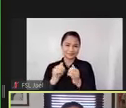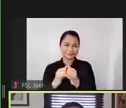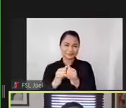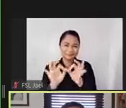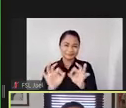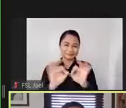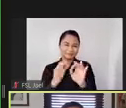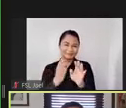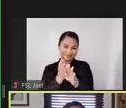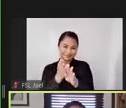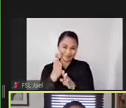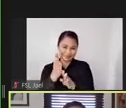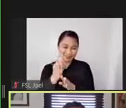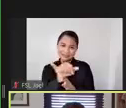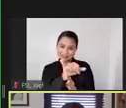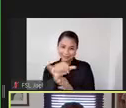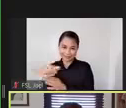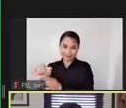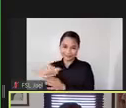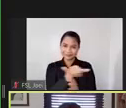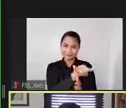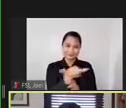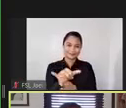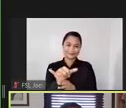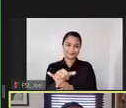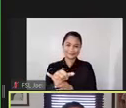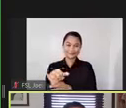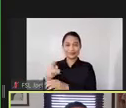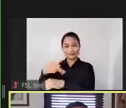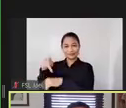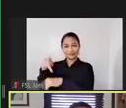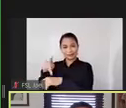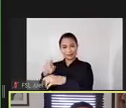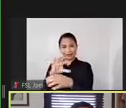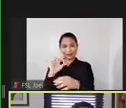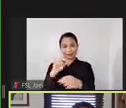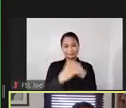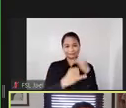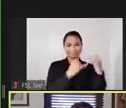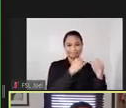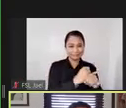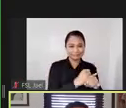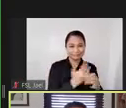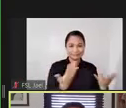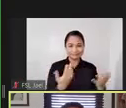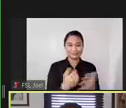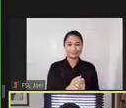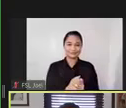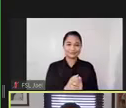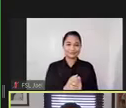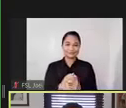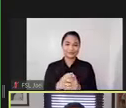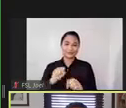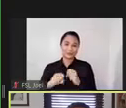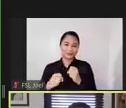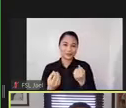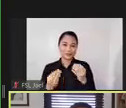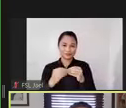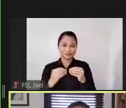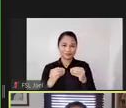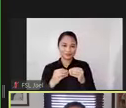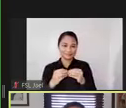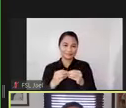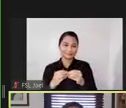resource management, obviously there is a lot of procurement involved, there is a lot of sourcing involved. Mobility, all